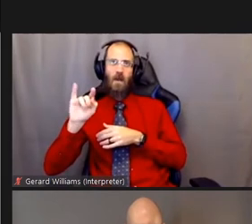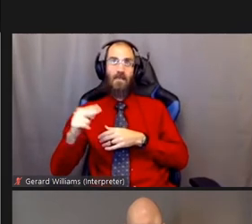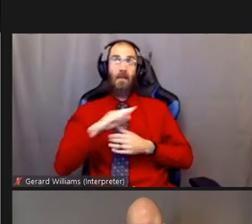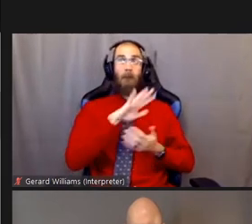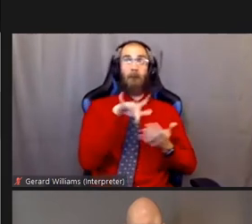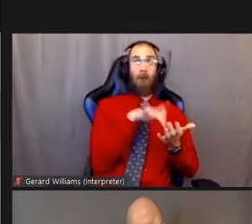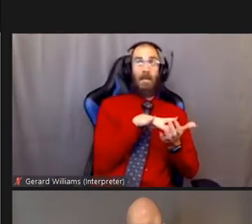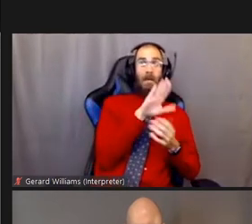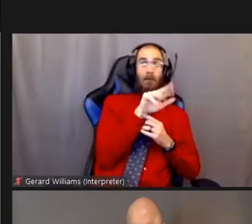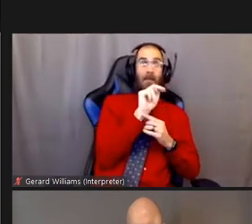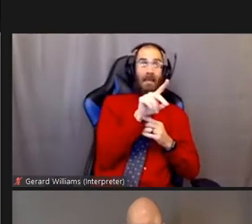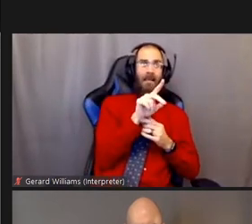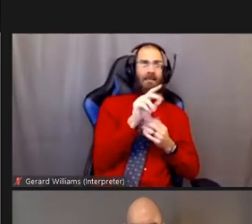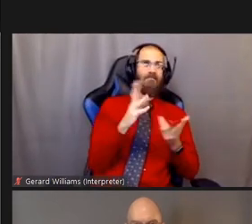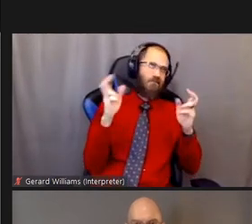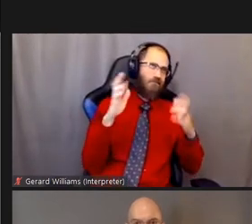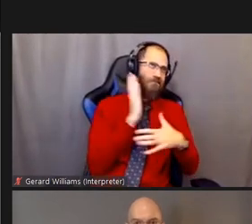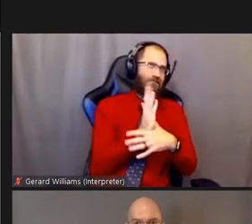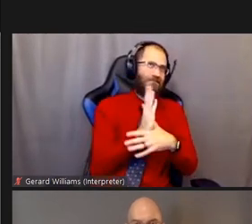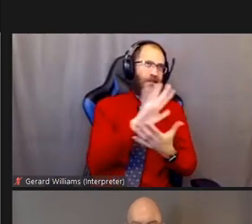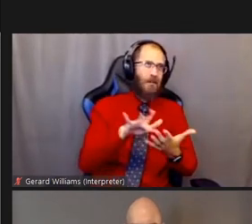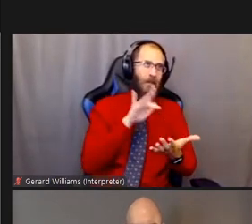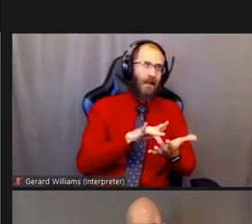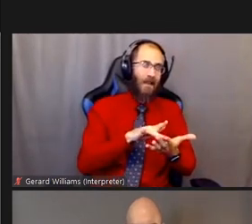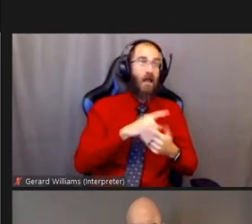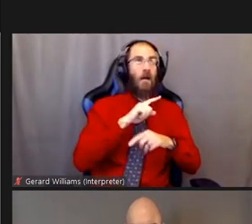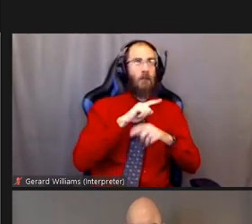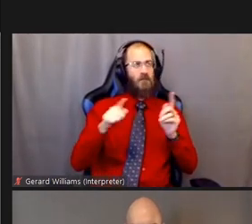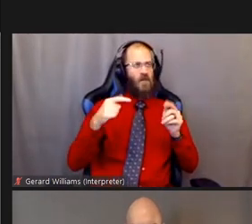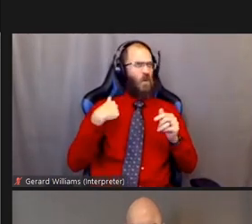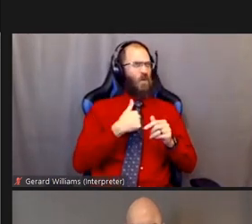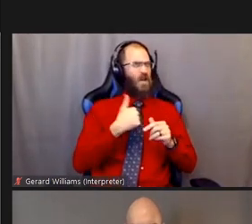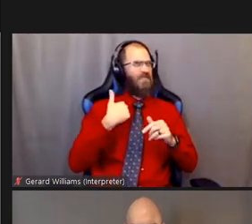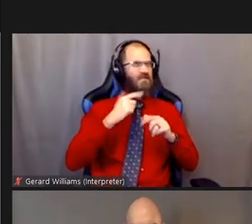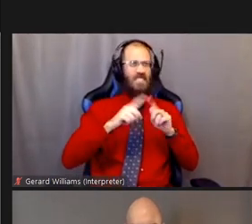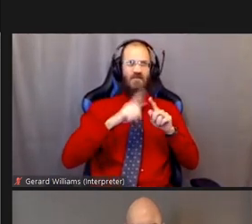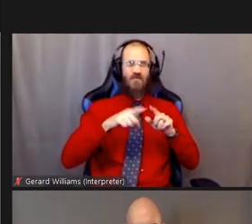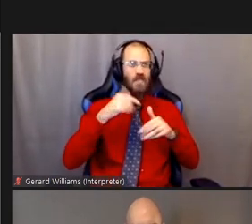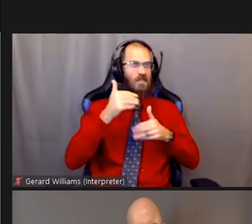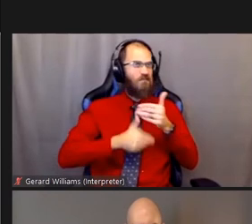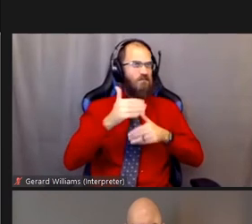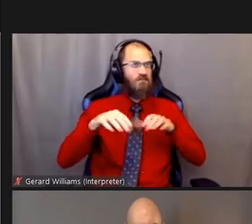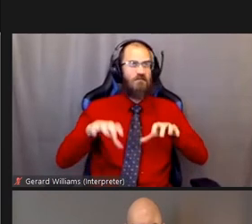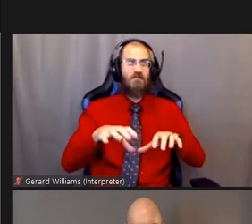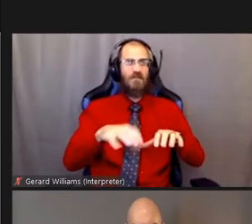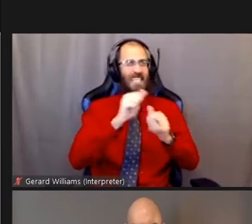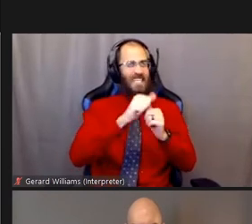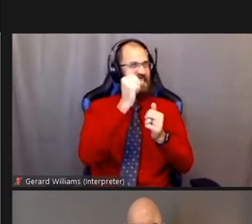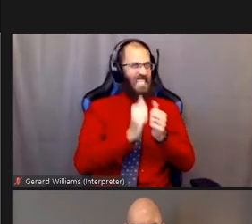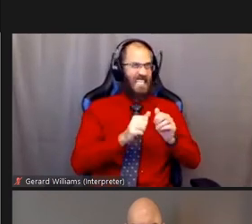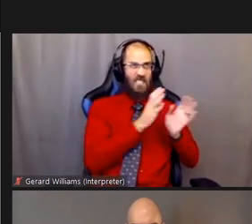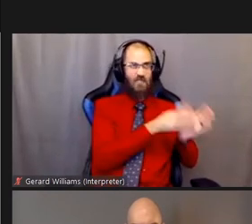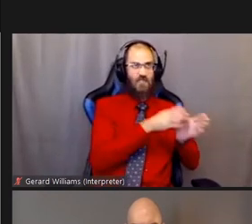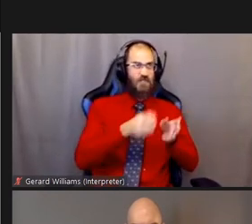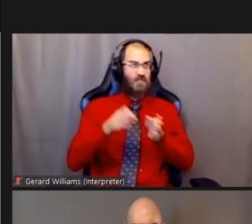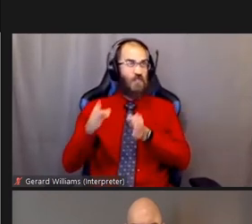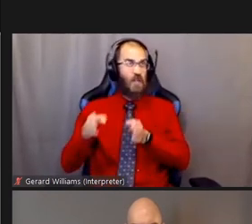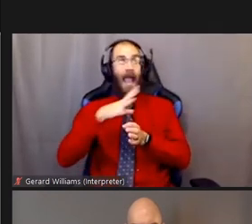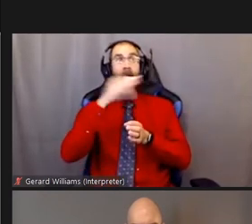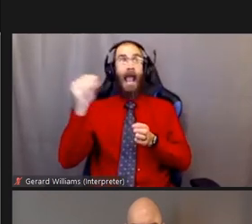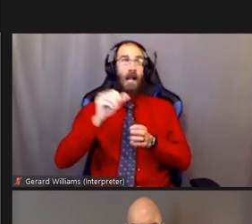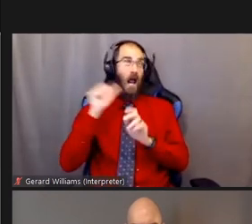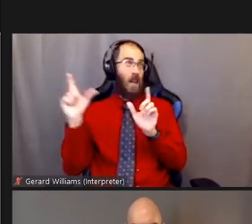But we're implementing different actions throughout all these different spectrum ranges, as well as in the unlicensed space, to make sure that